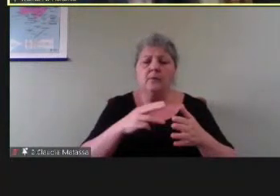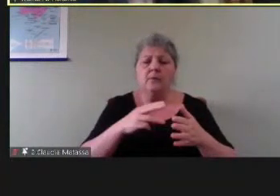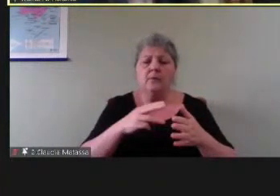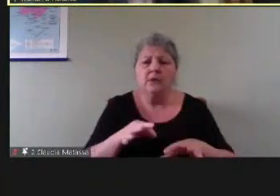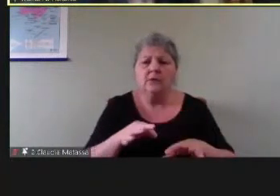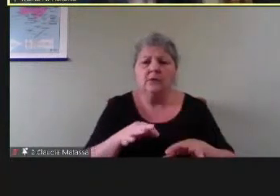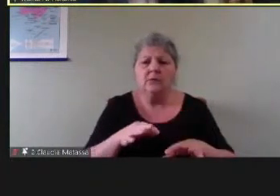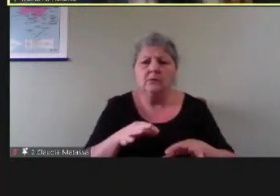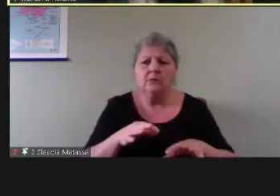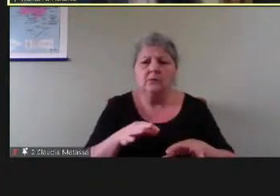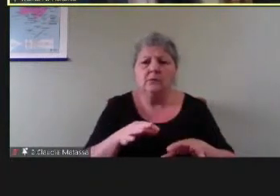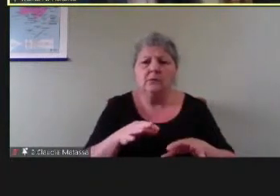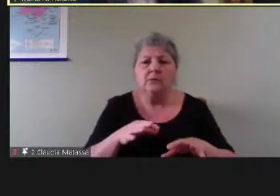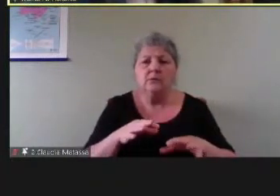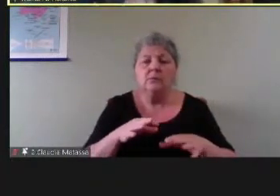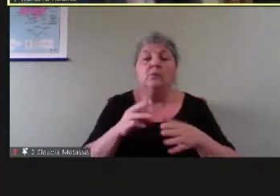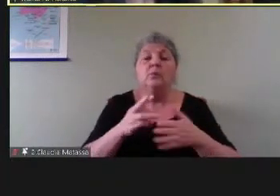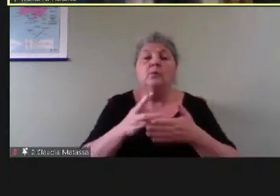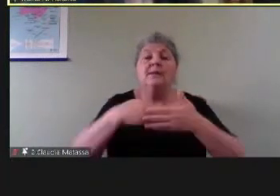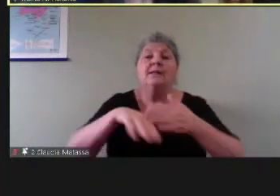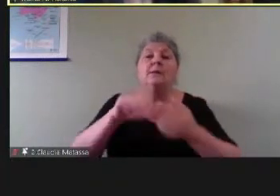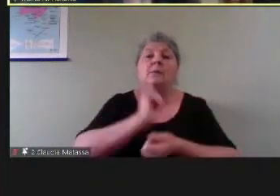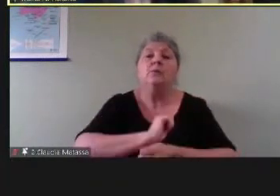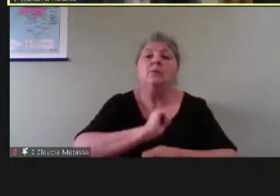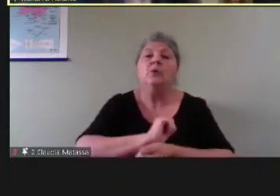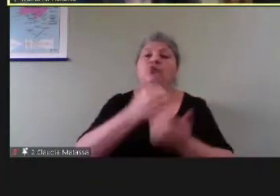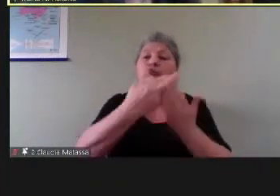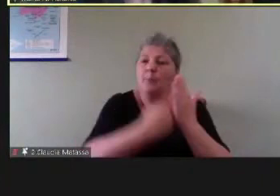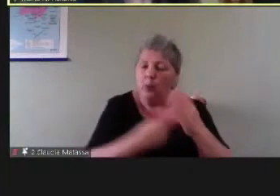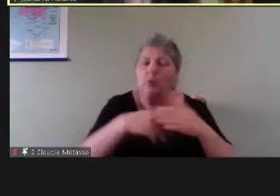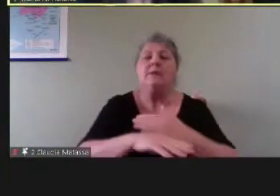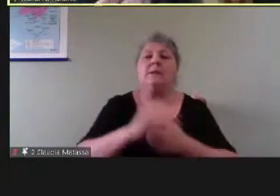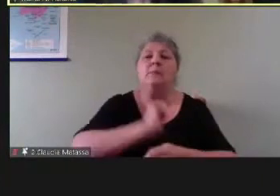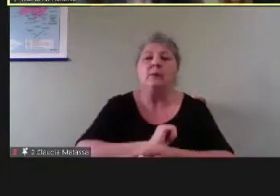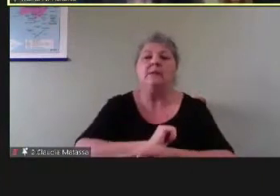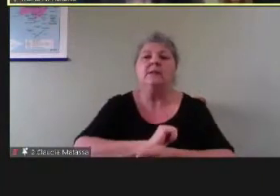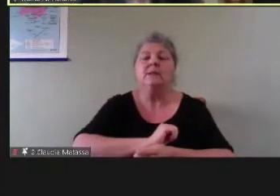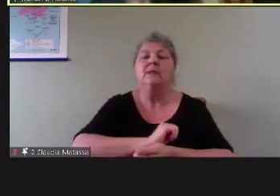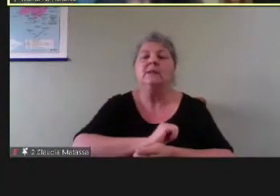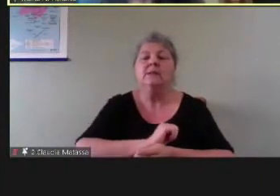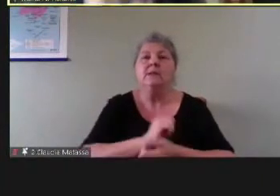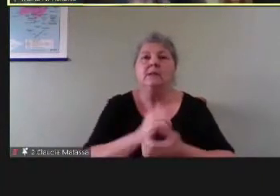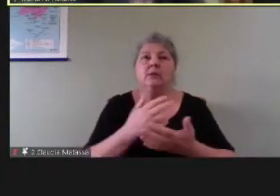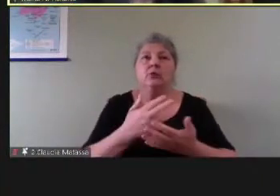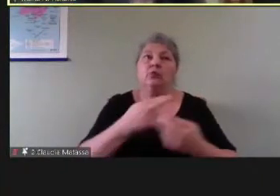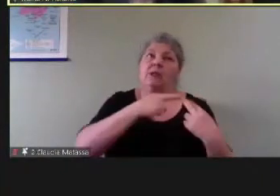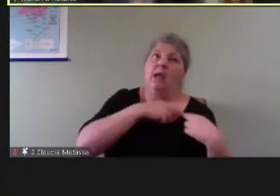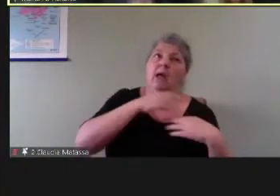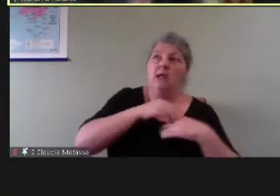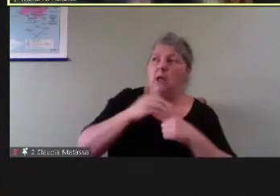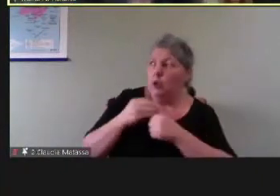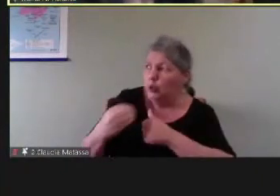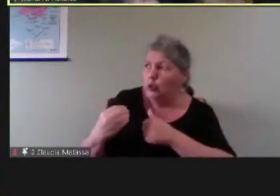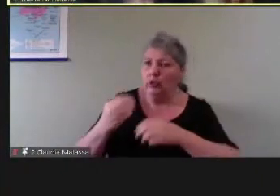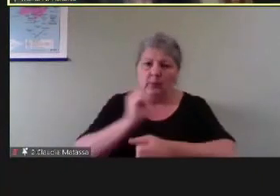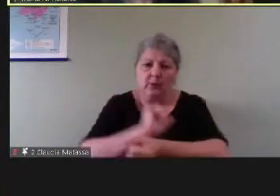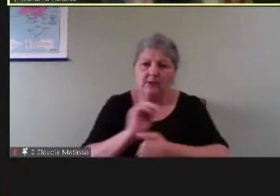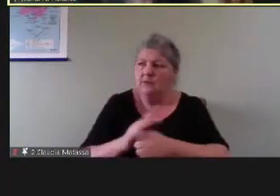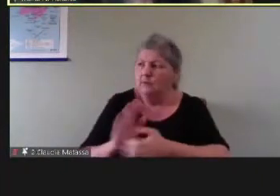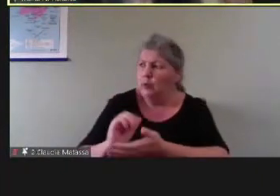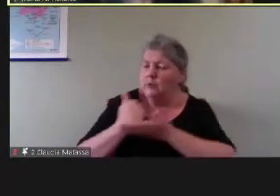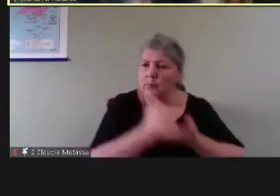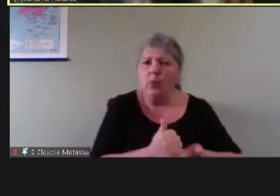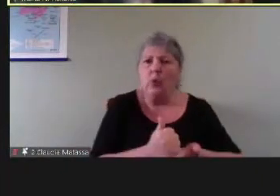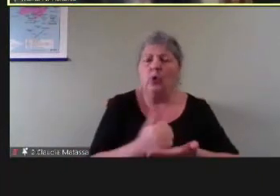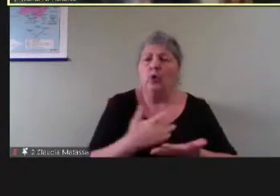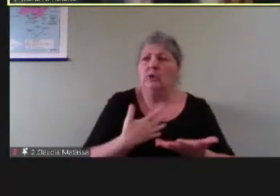within prisons, and prisoners relying on other people in the prison, relying on other prisoners specifically for support in